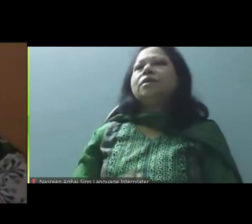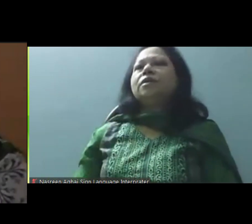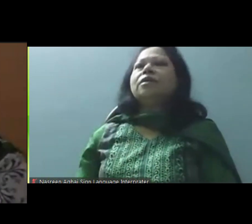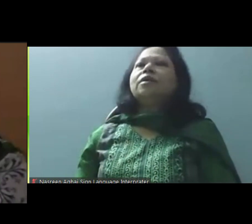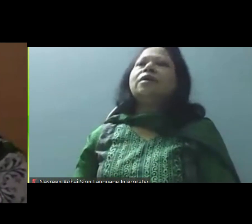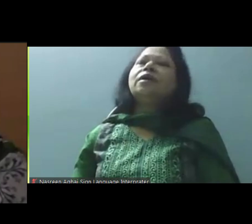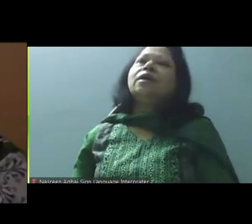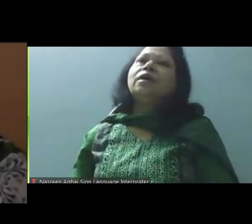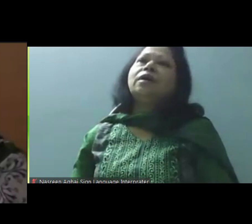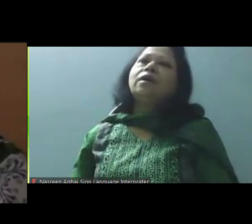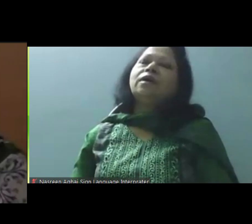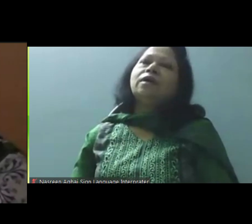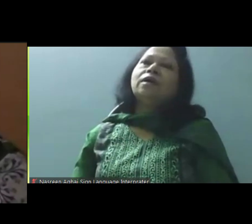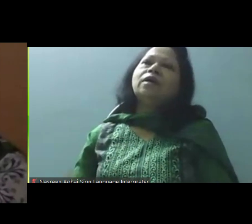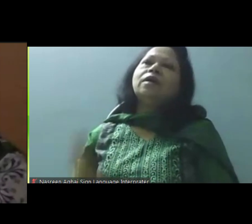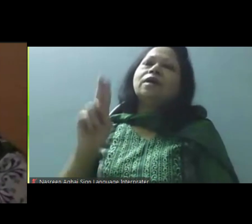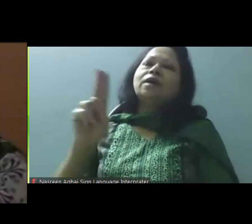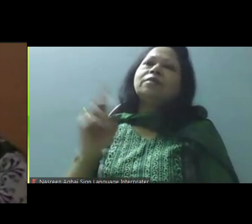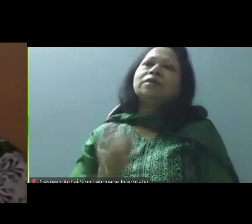congratulations.